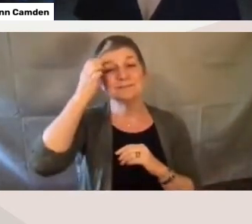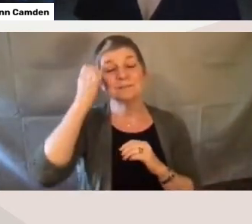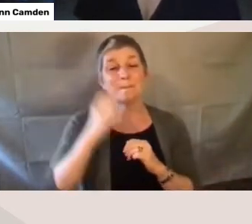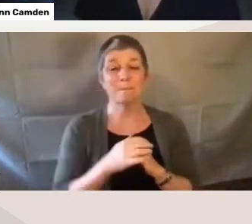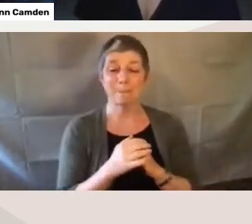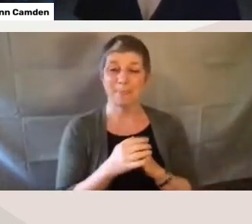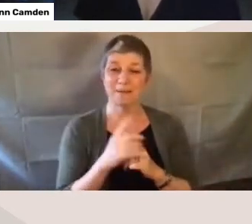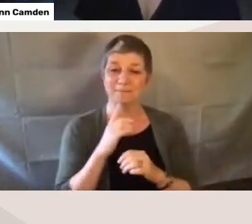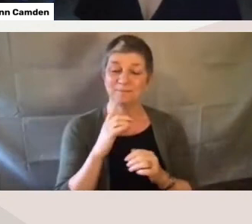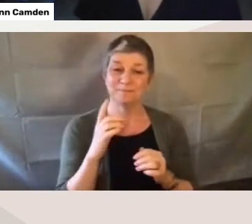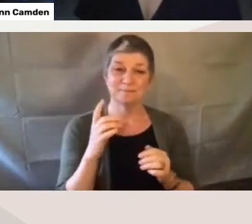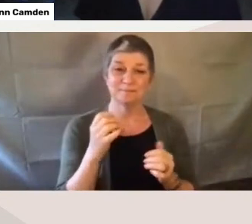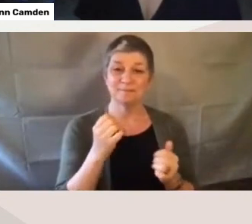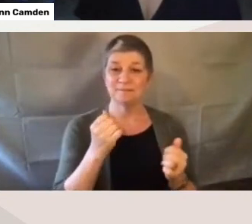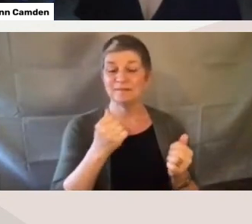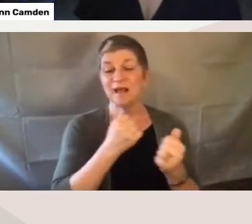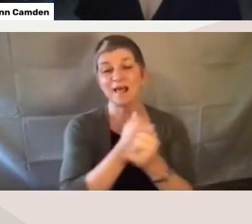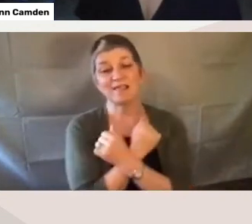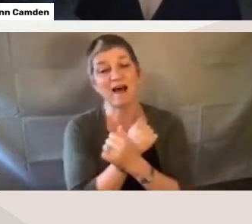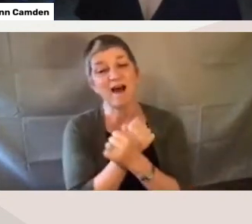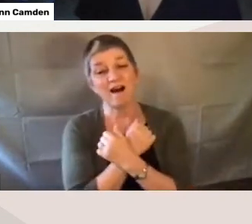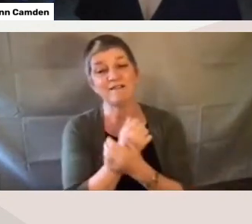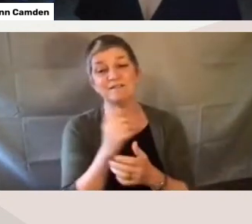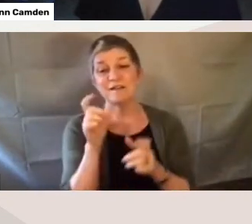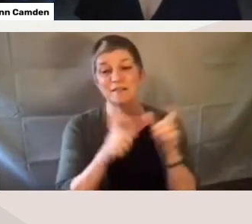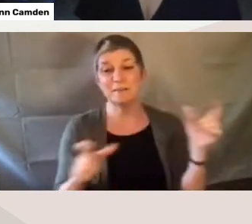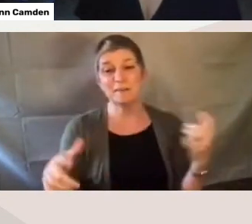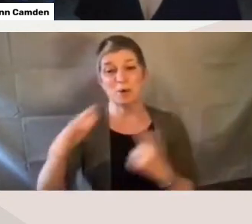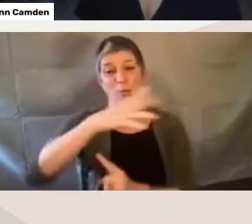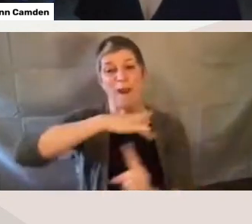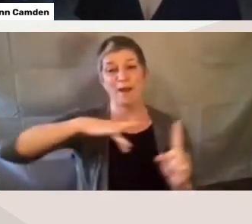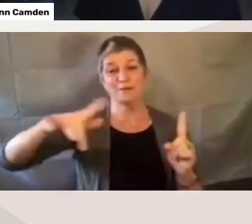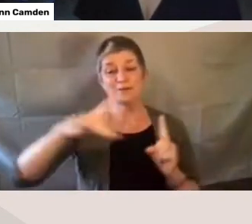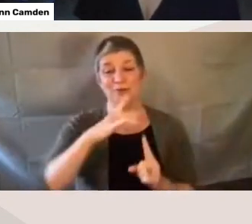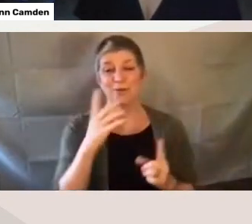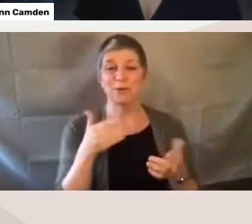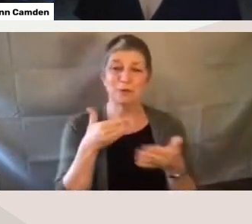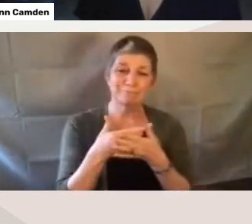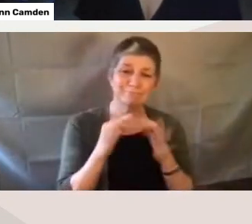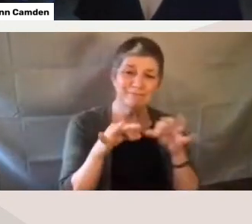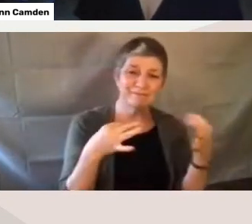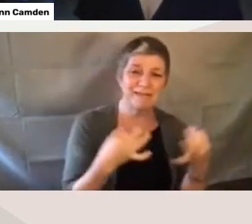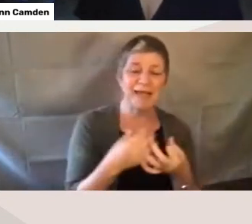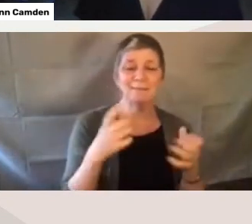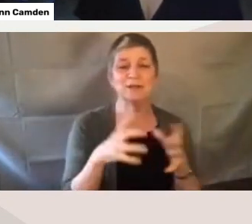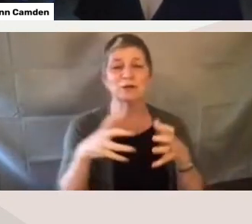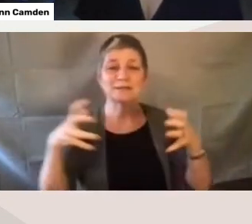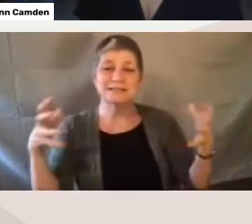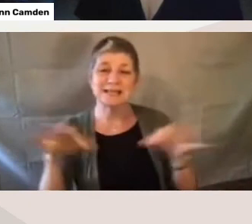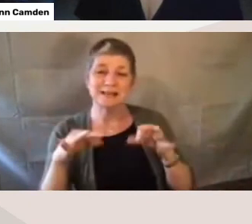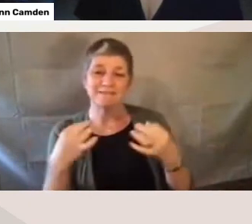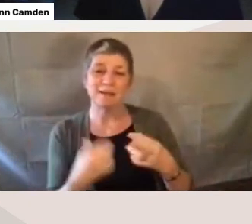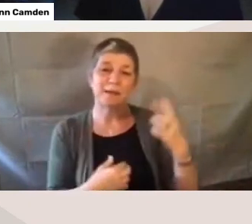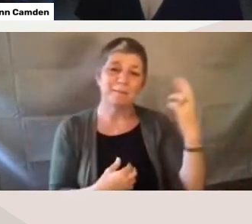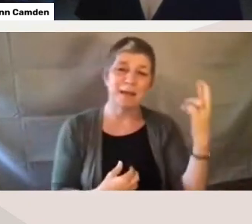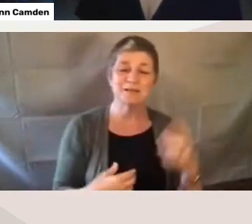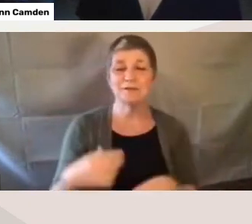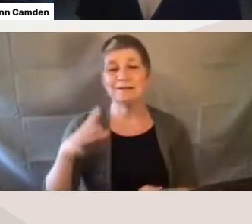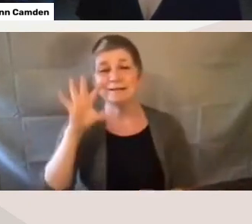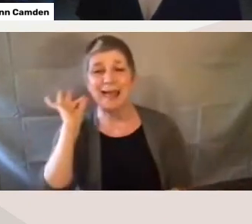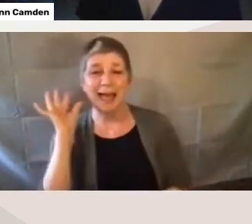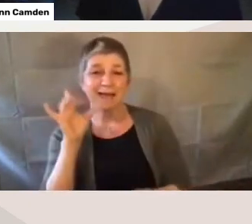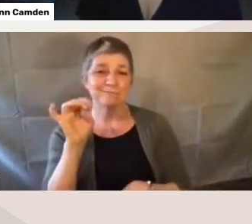And just to love so much on those people around you that mean the most to you, your immediate family, your extended family, a best friend, your cat, your